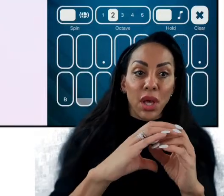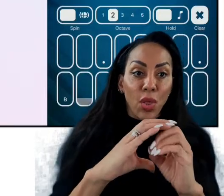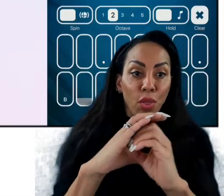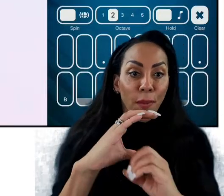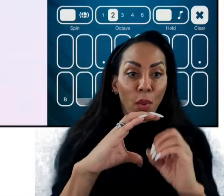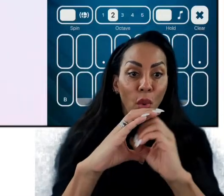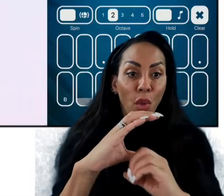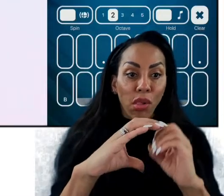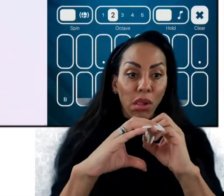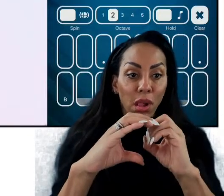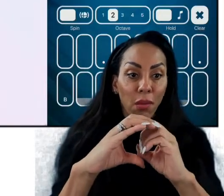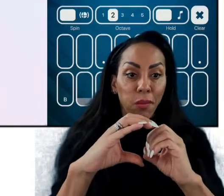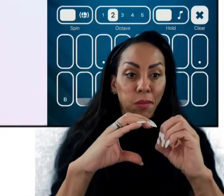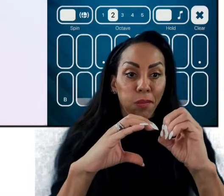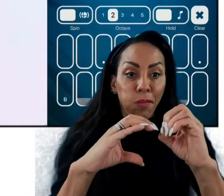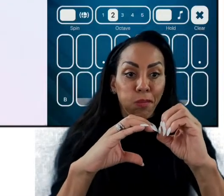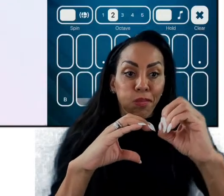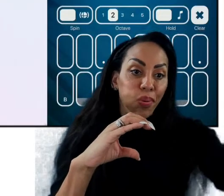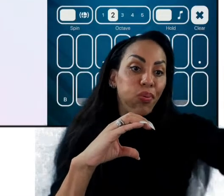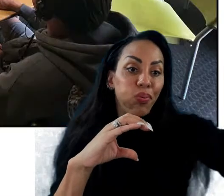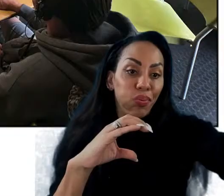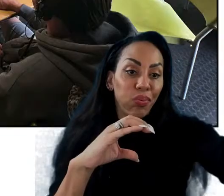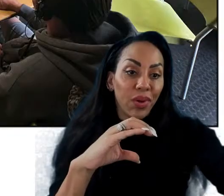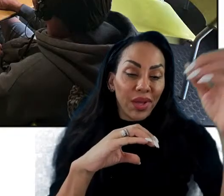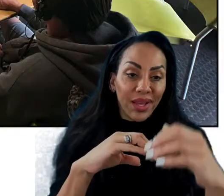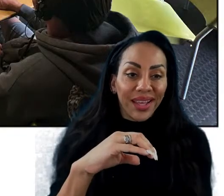fly out into space because they're spinning it so fast. We had to fix that.